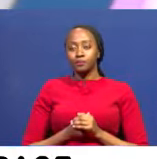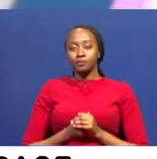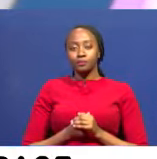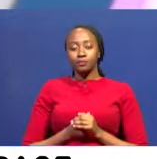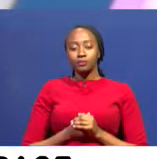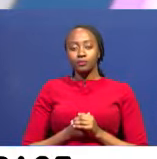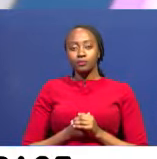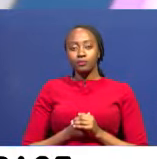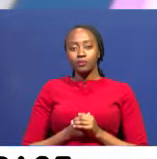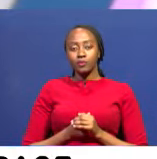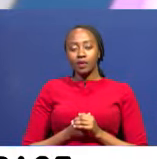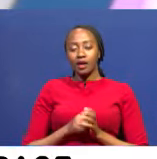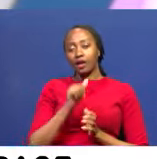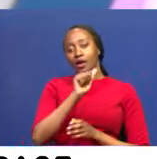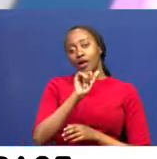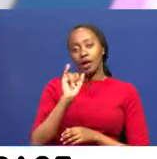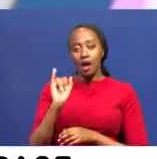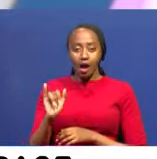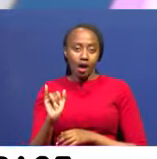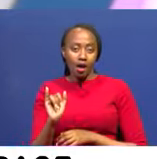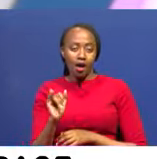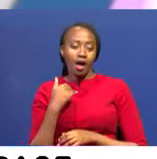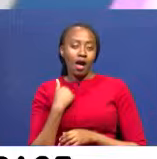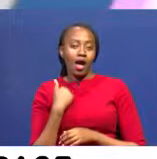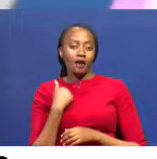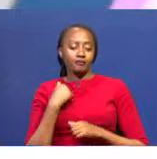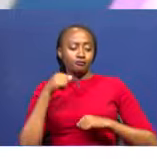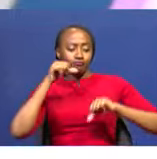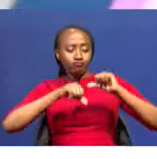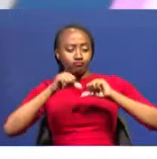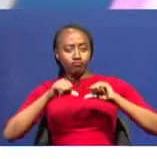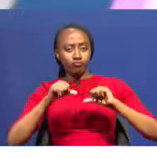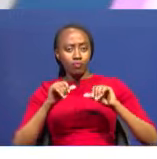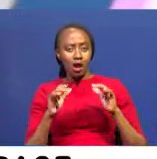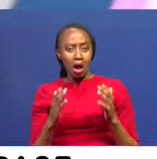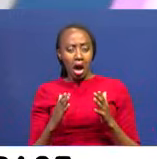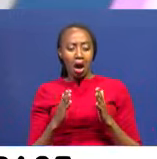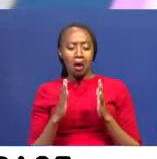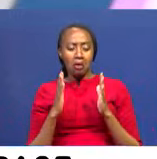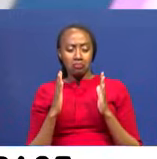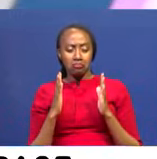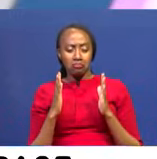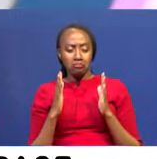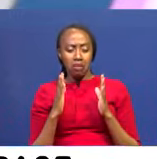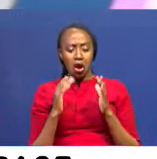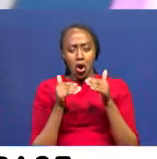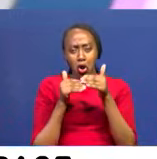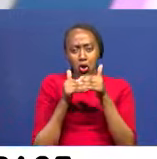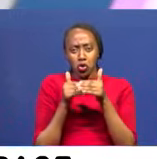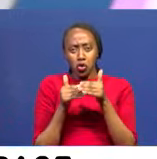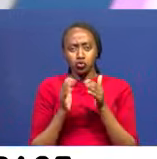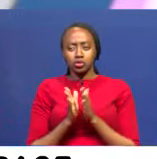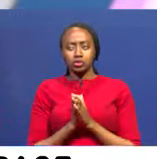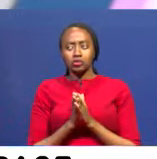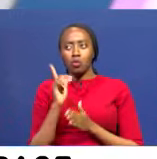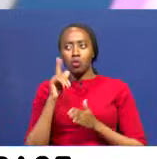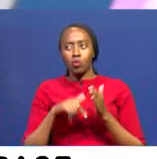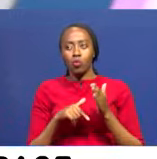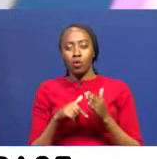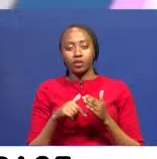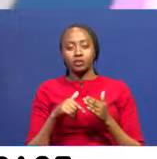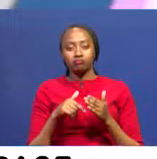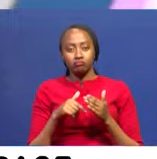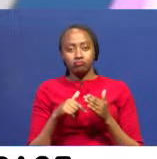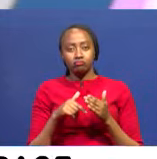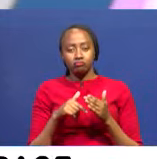AI in our studies to make sure that we are getting close to what the body needs in terms of